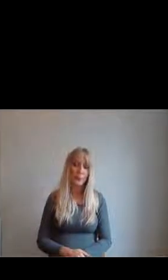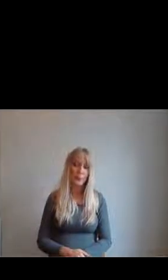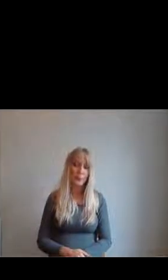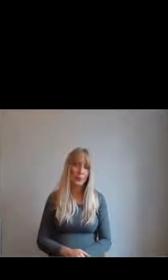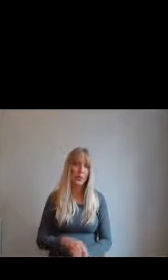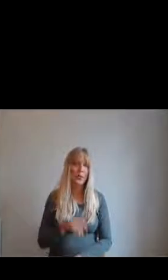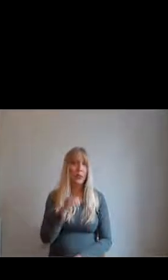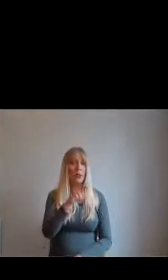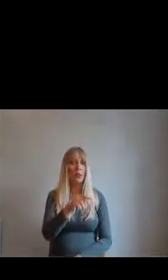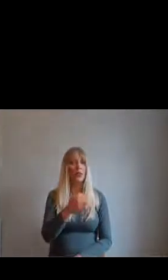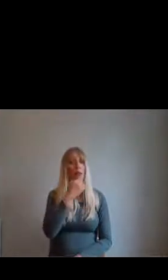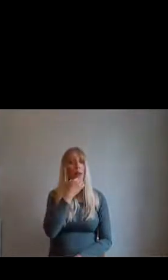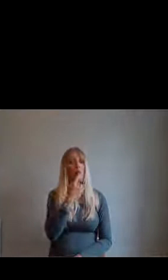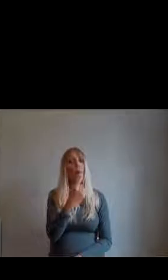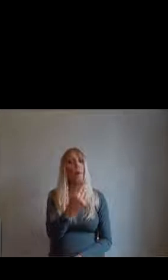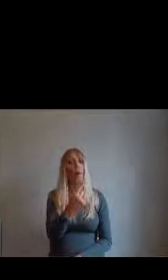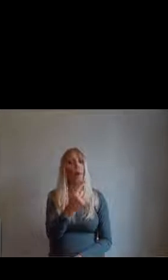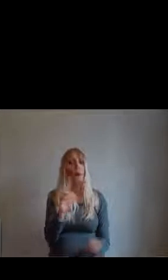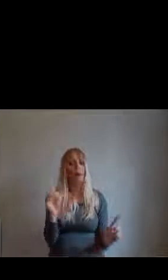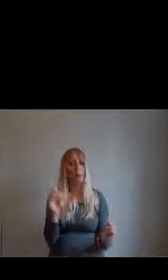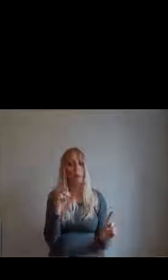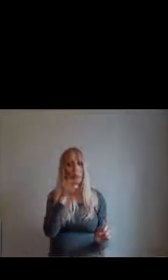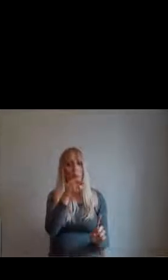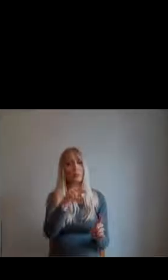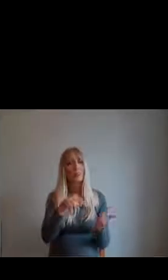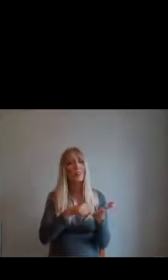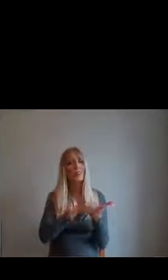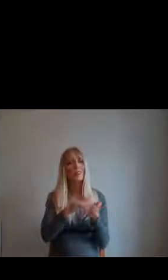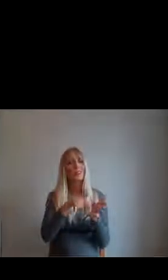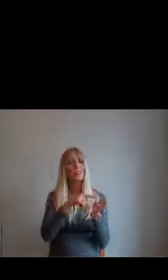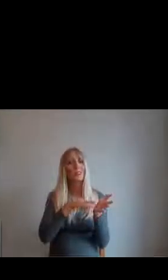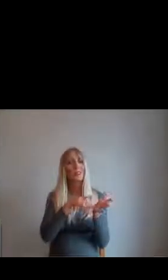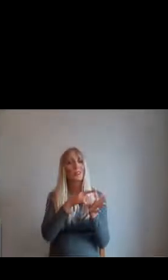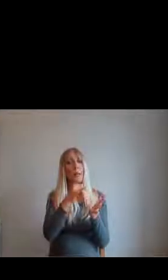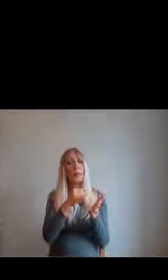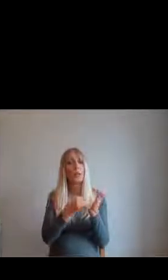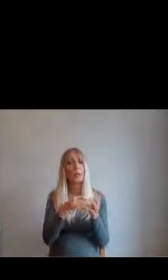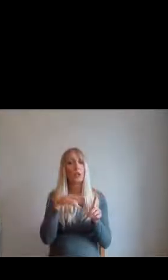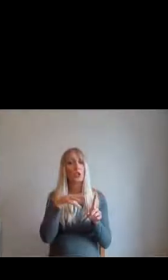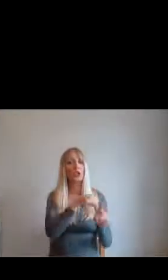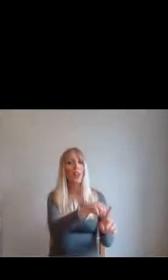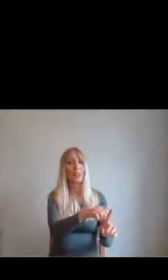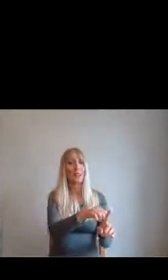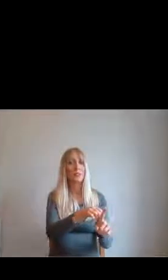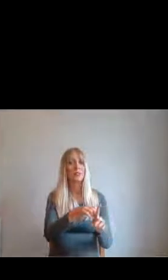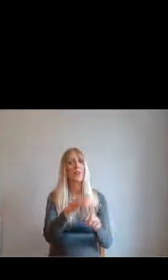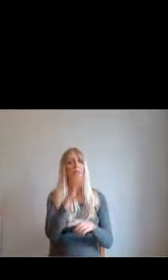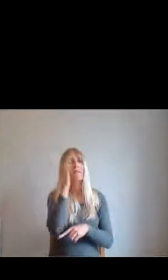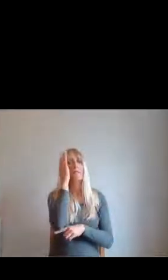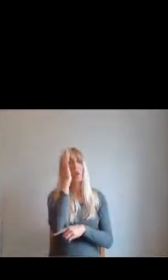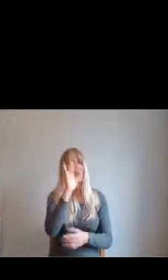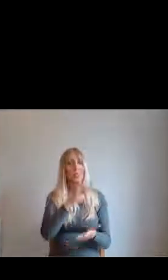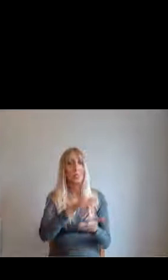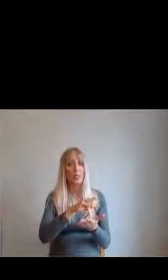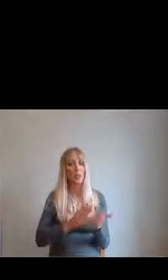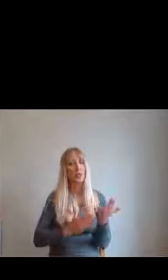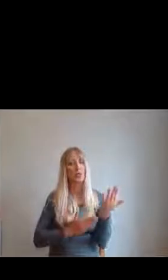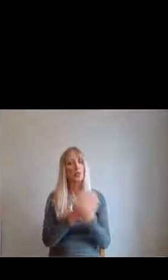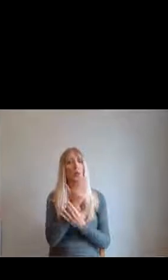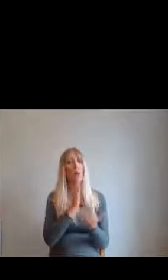So shown as number 1 on this image, within the area of the Thames Chase Forest, we're proposing a new maintenance access track which will be shared